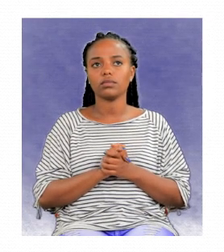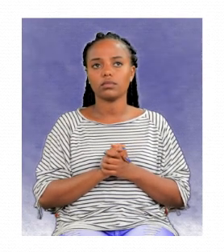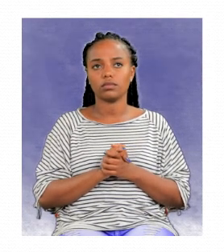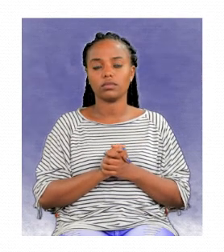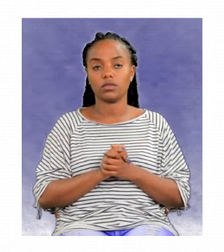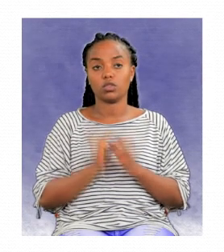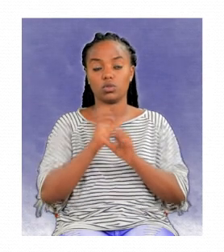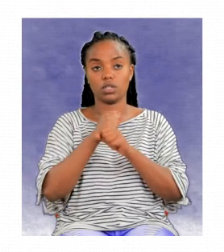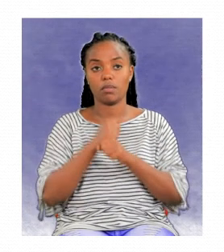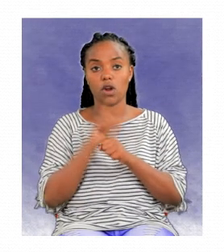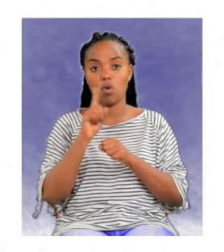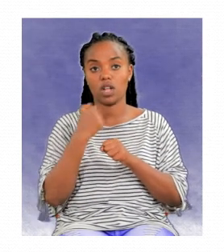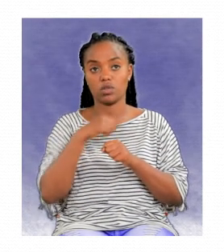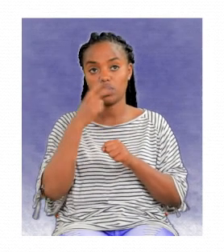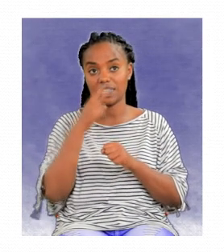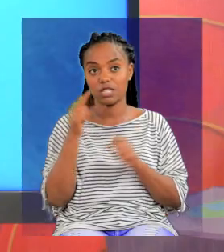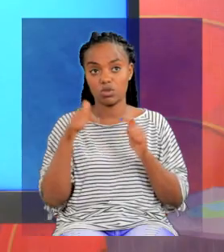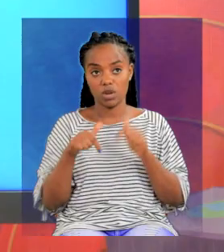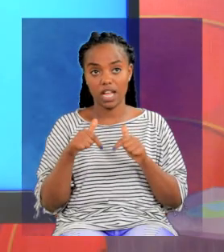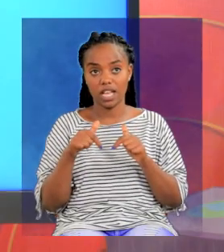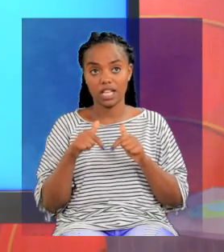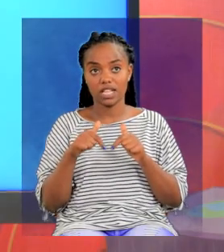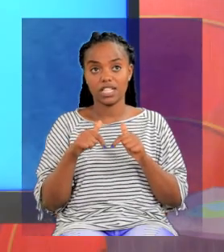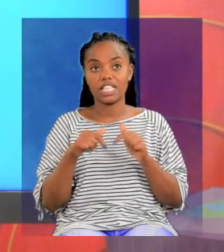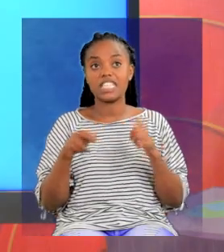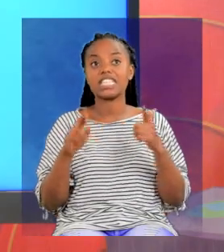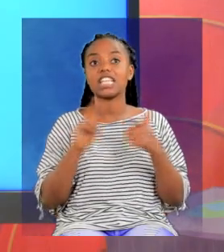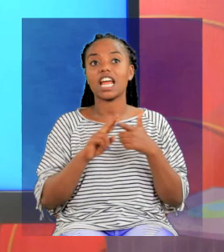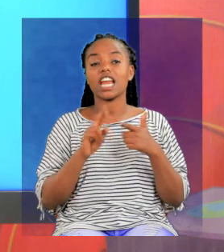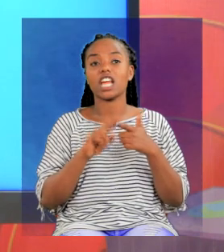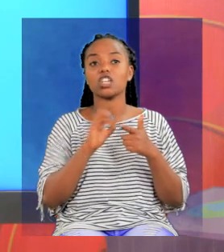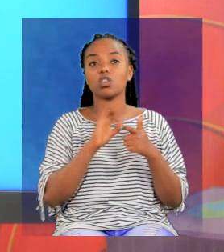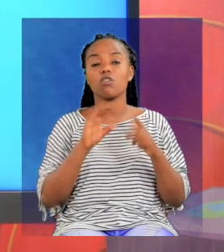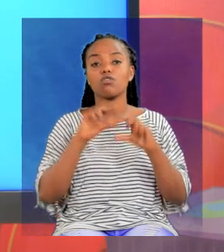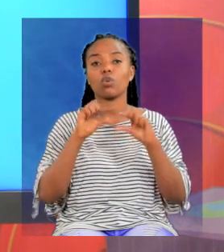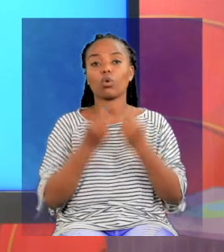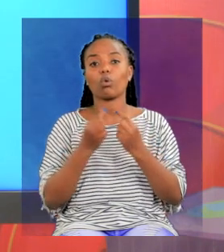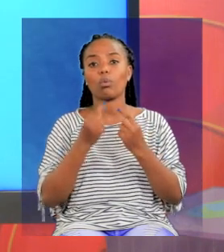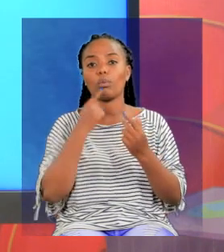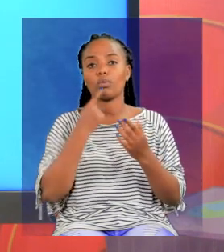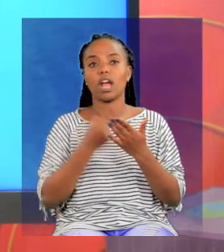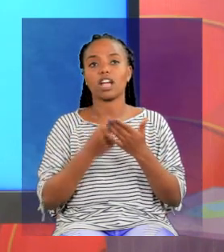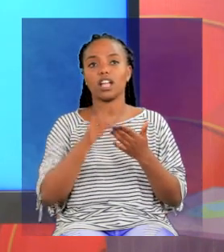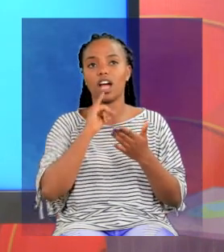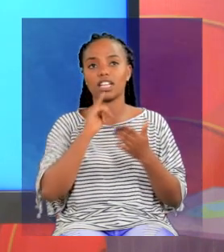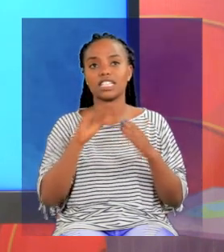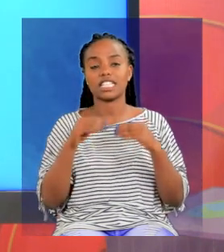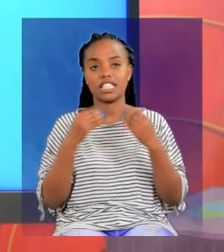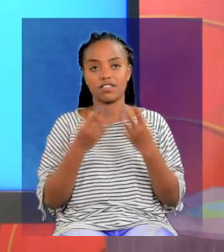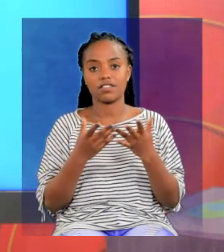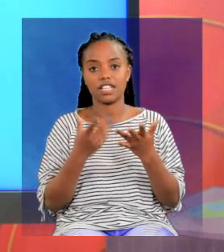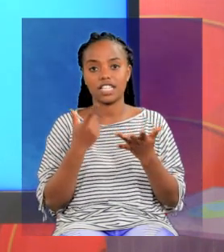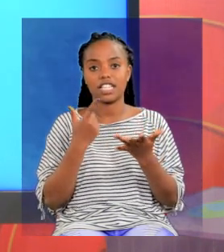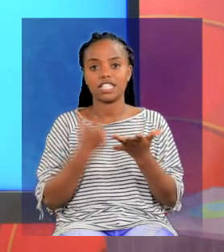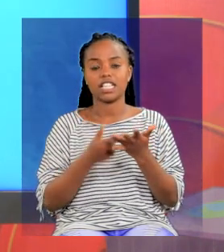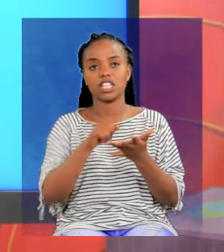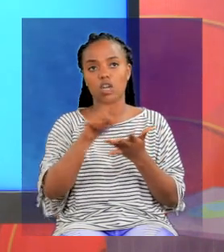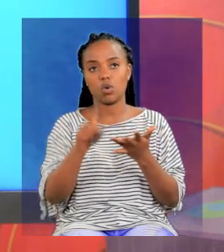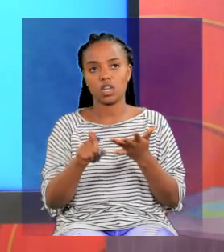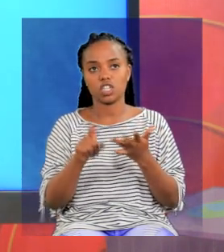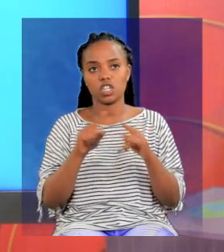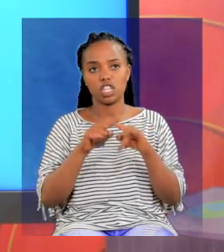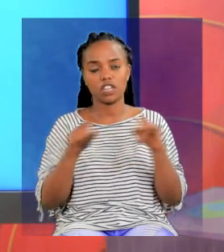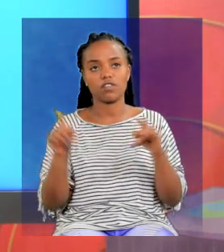4.08. Summarize what we have seen today. The range of group data is given by this equation.